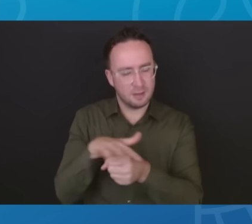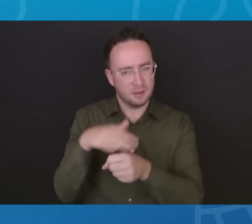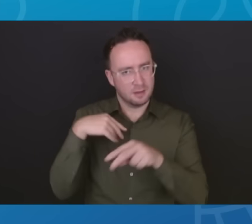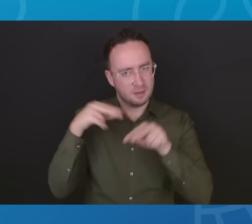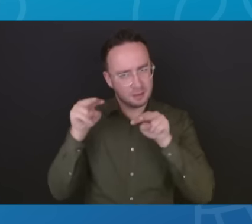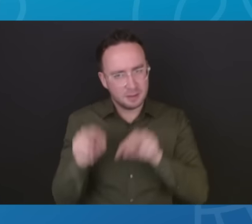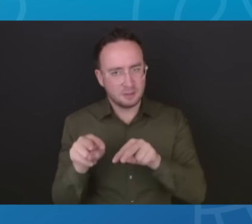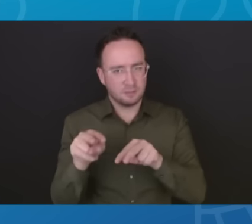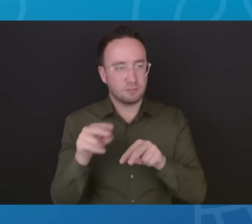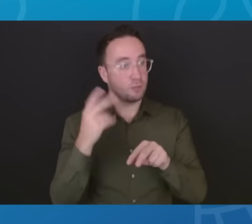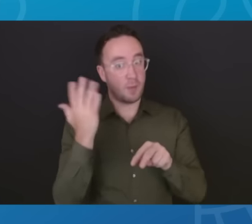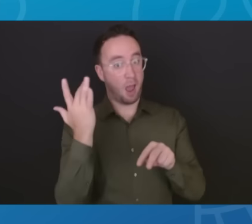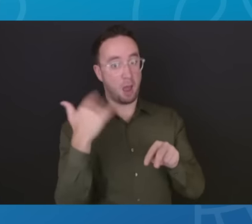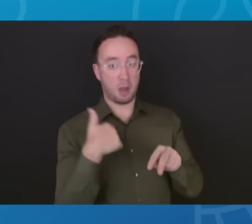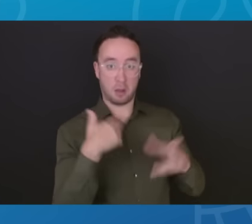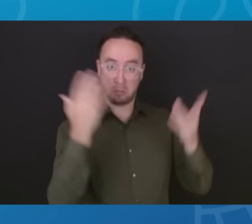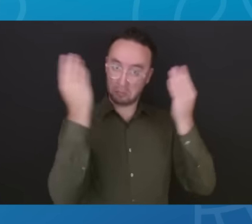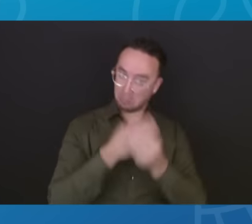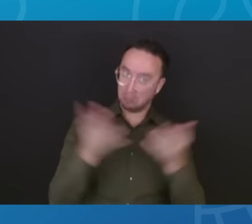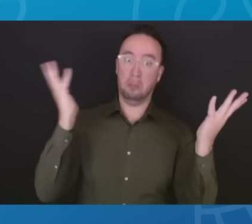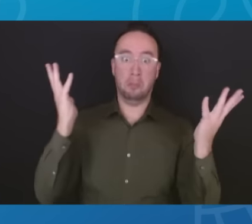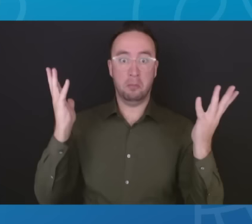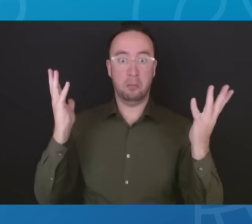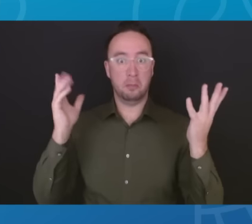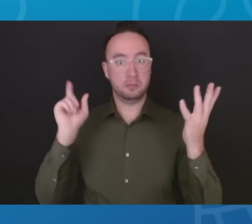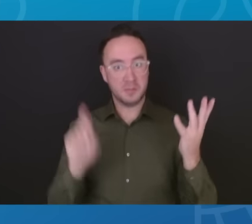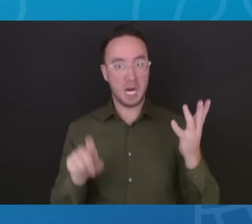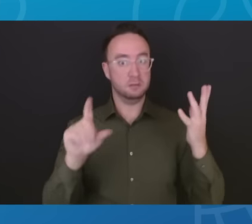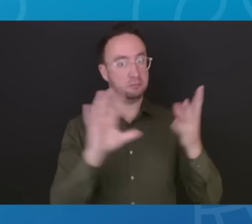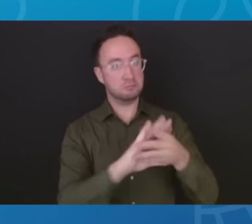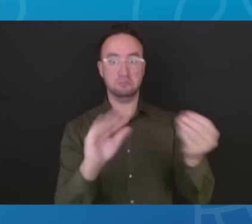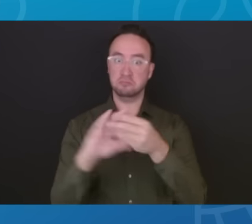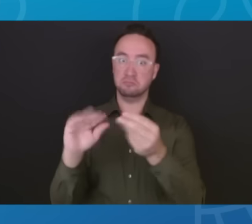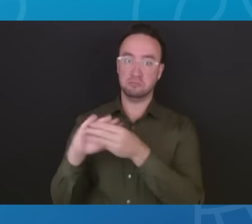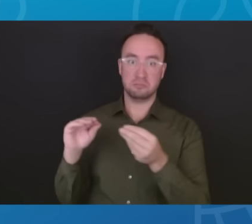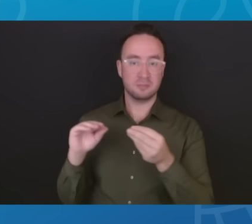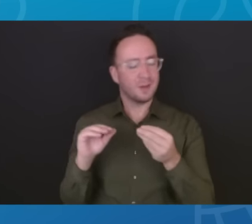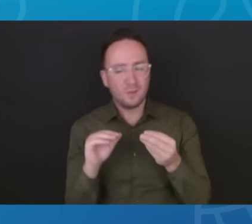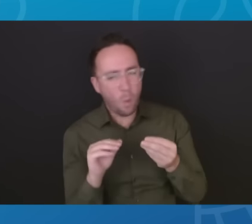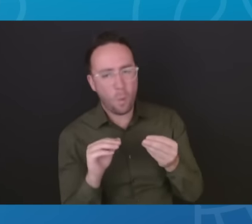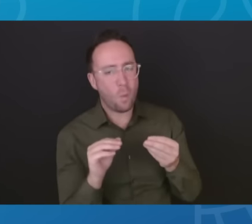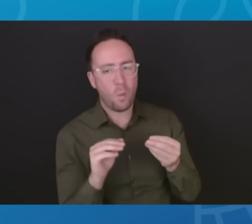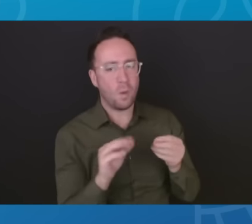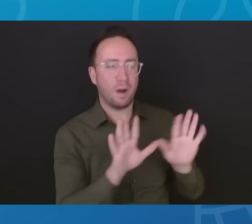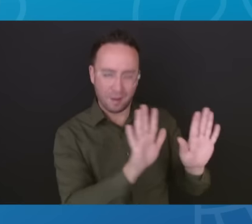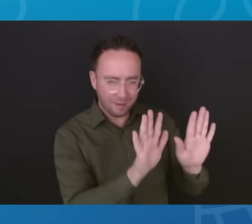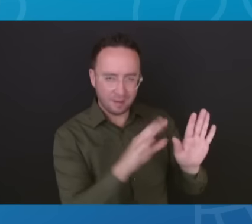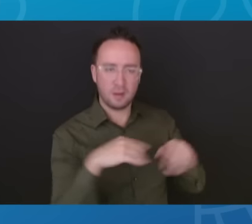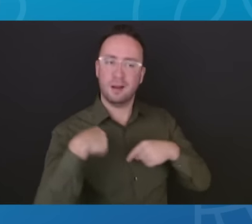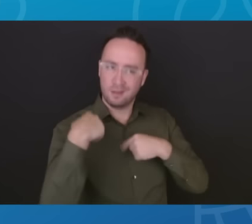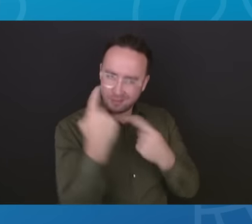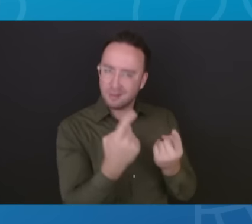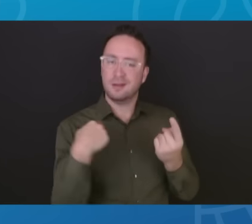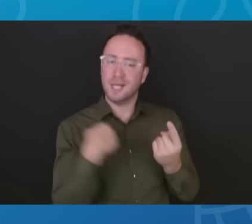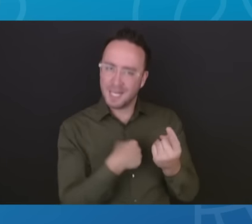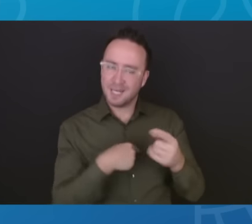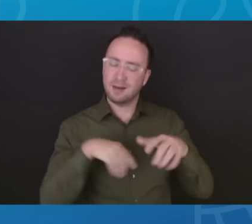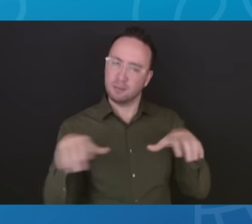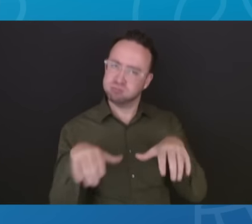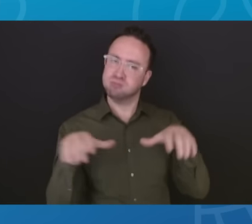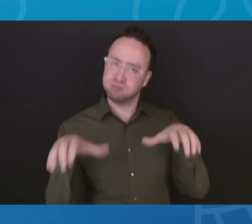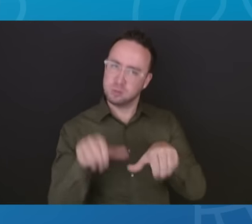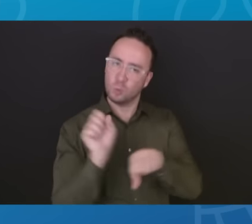point, doesn't mean that we are not actively engaged in them. As you know, the secretary talked to a number of his foreign counterparts over the weekend, the French foreign minister, the Qatari